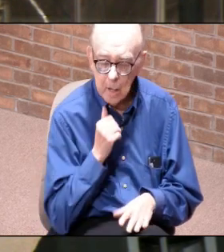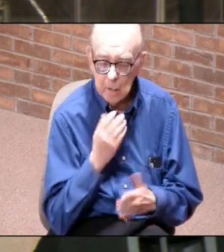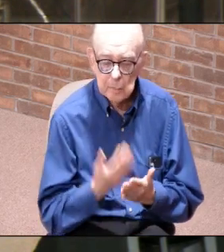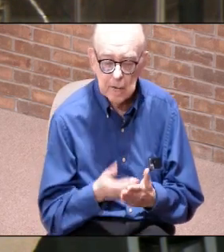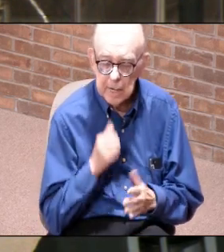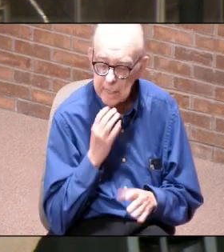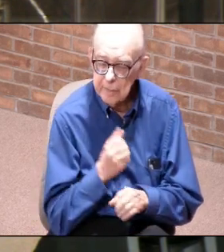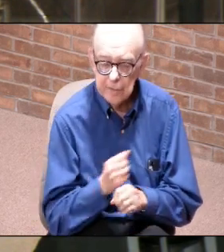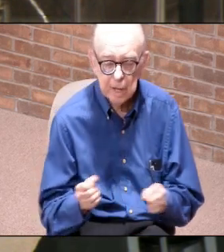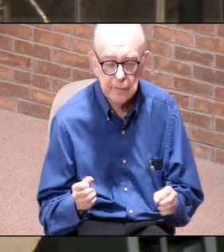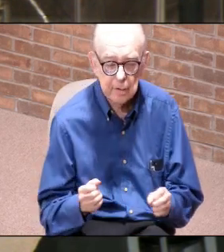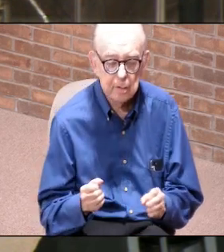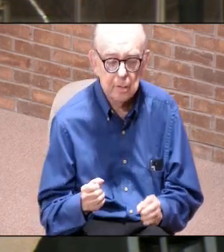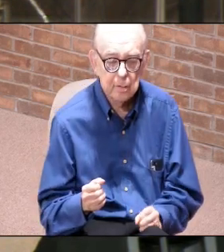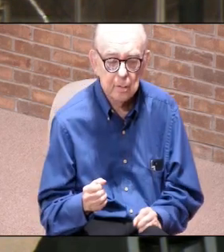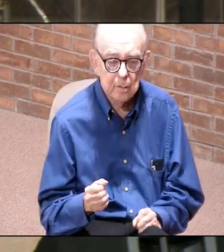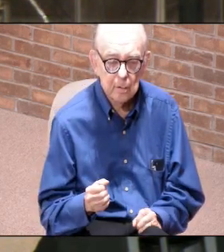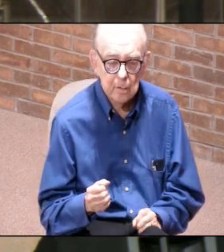her.